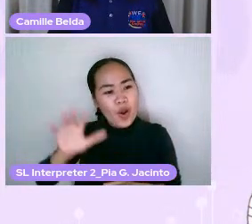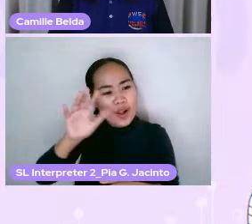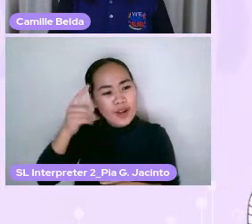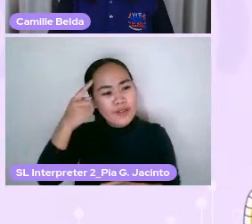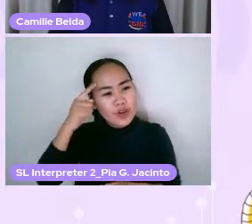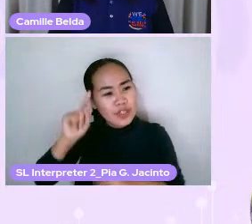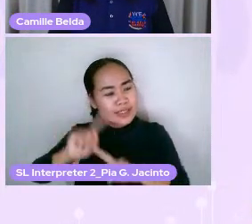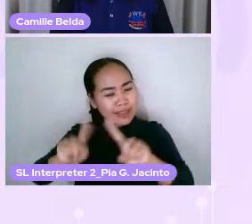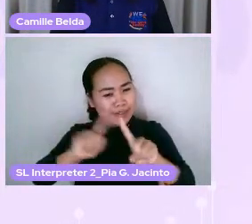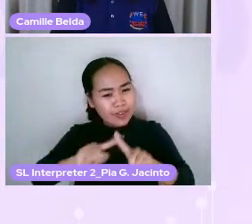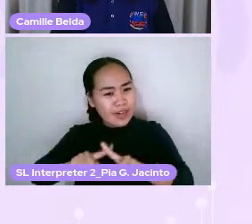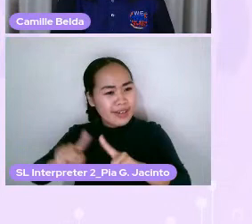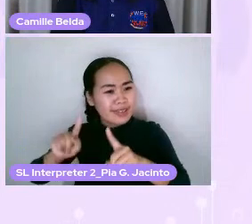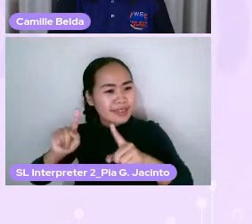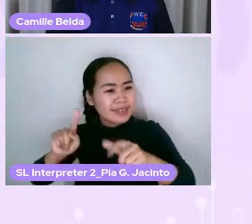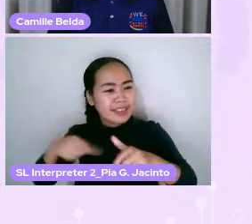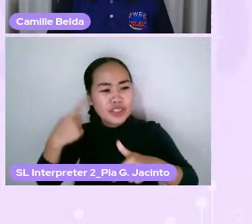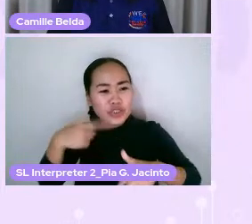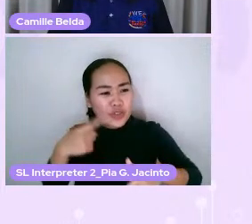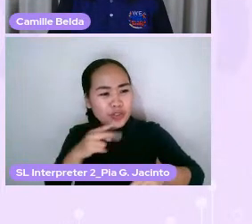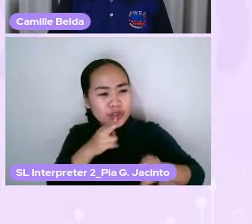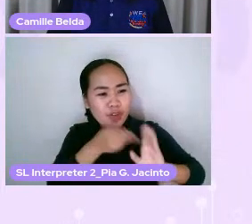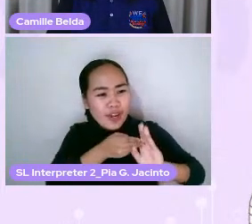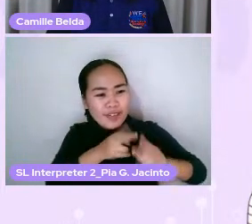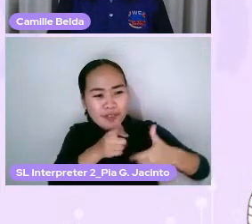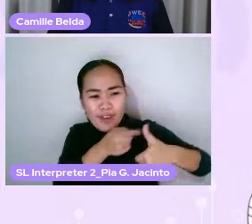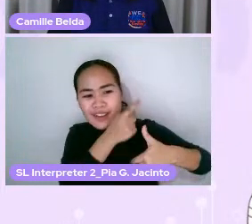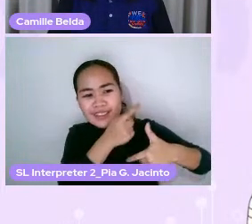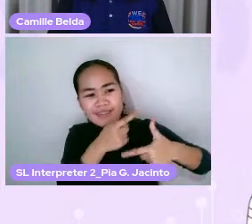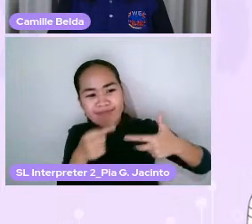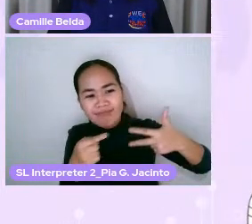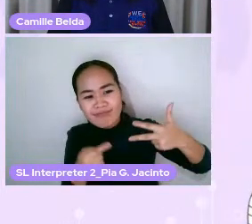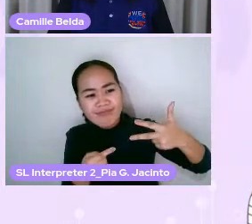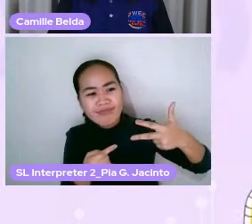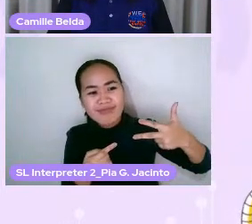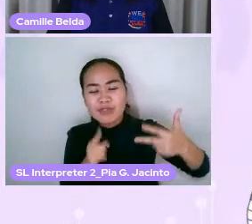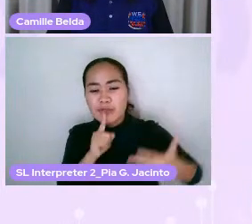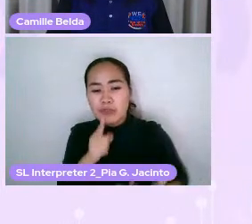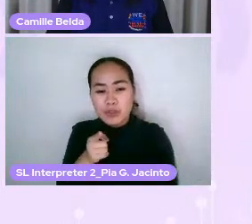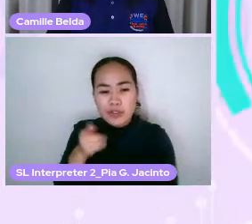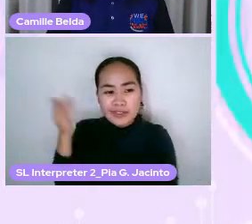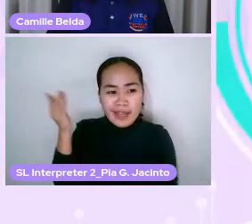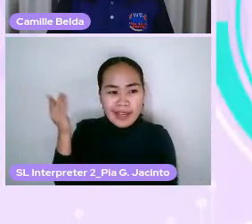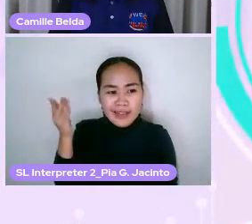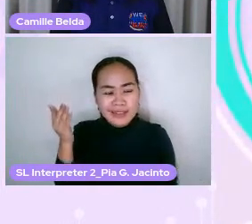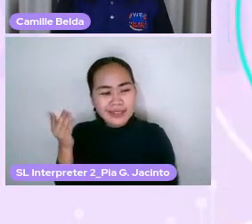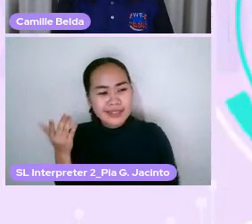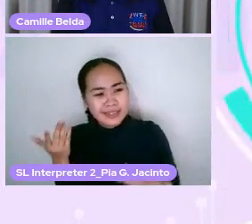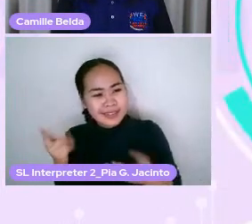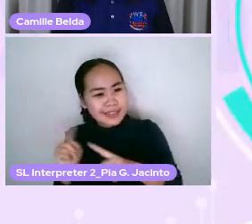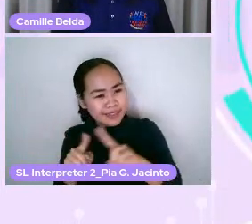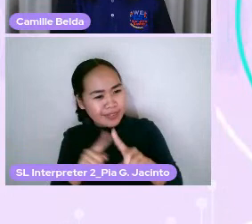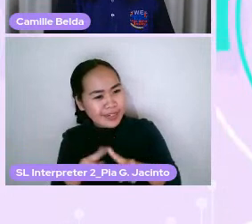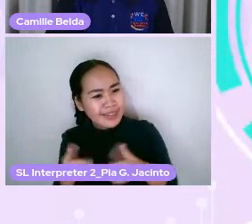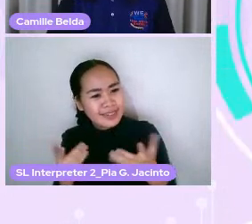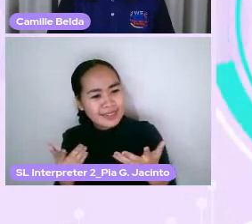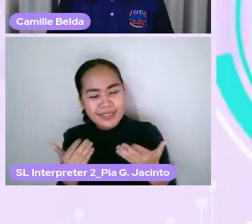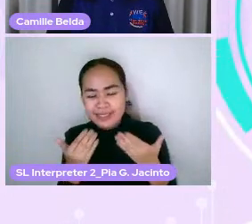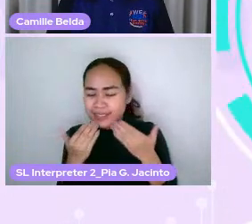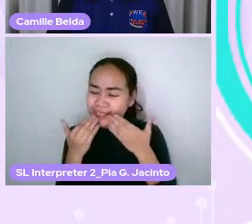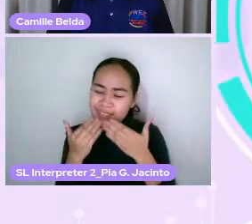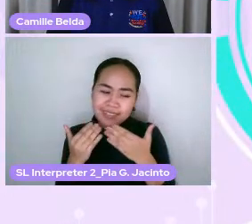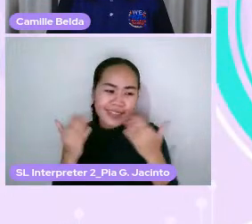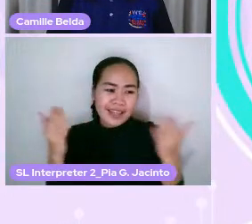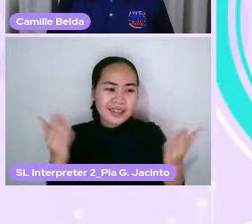sa first episode. To all our speakers and guests, again, our deepest gratitude.